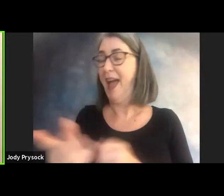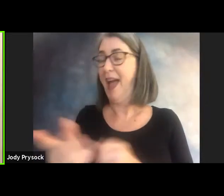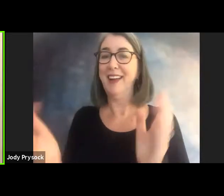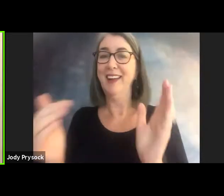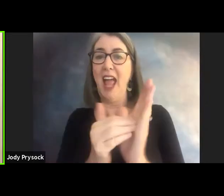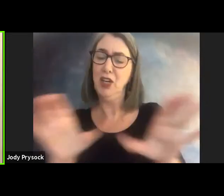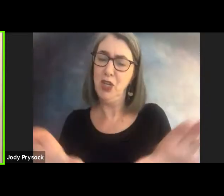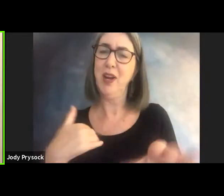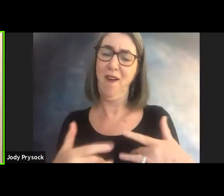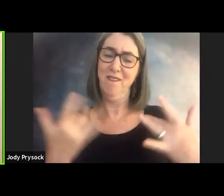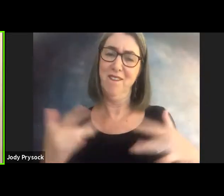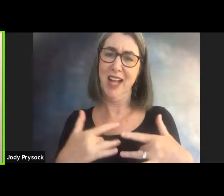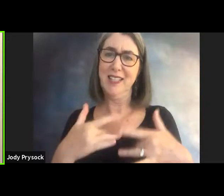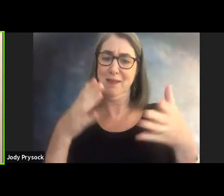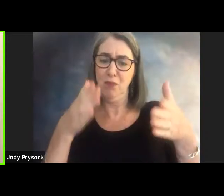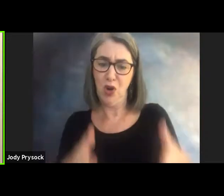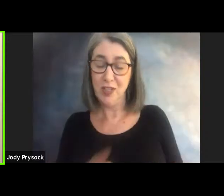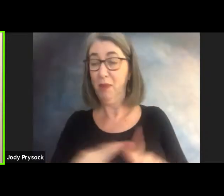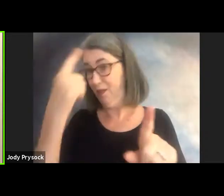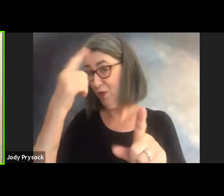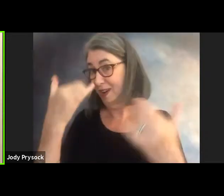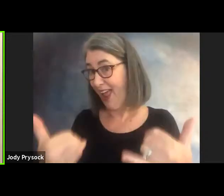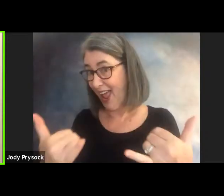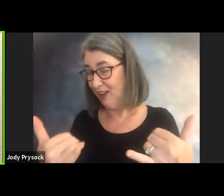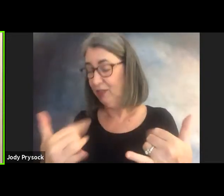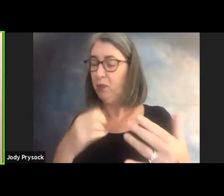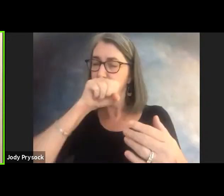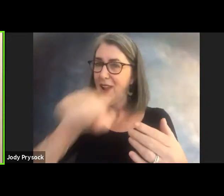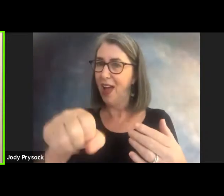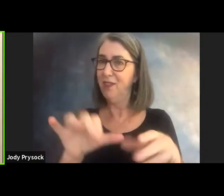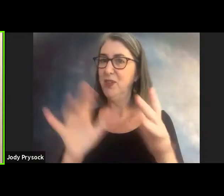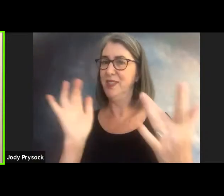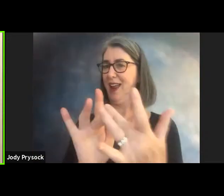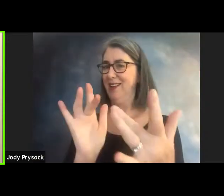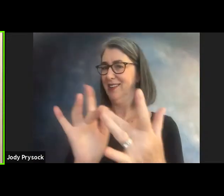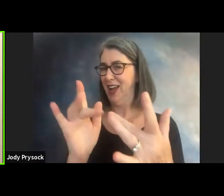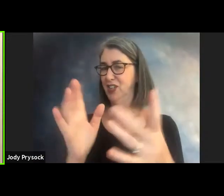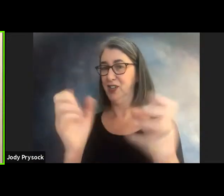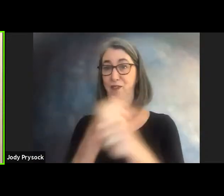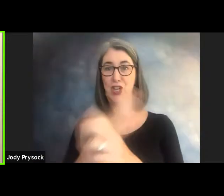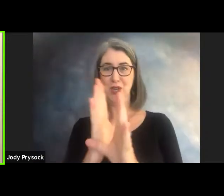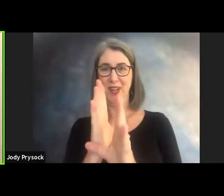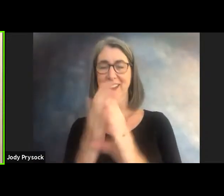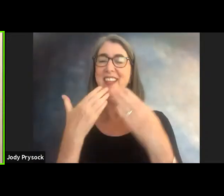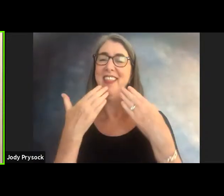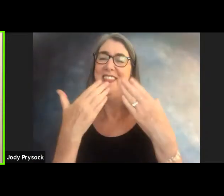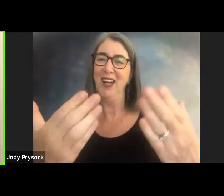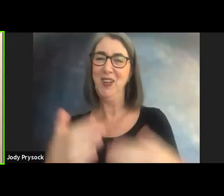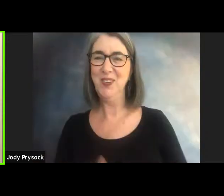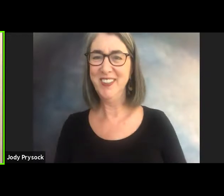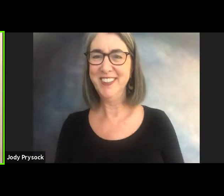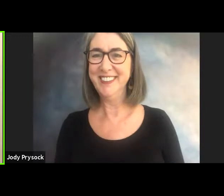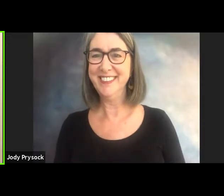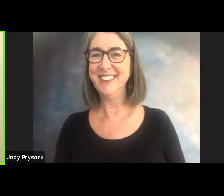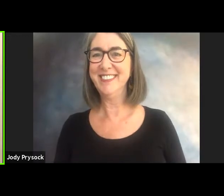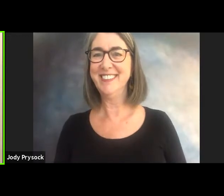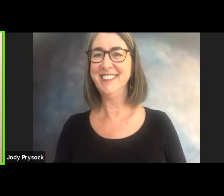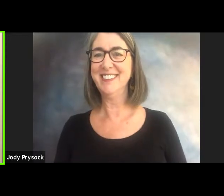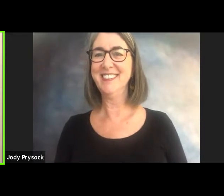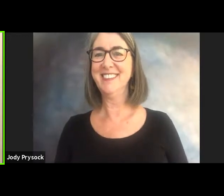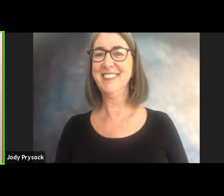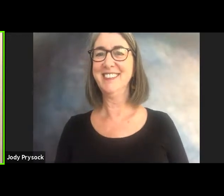our events in person. But for now, we would love to stay in touch virtually. Thank you.